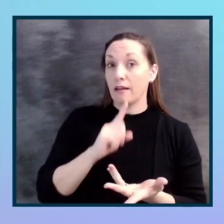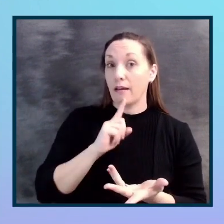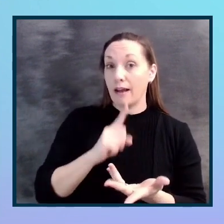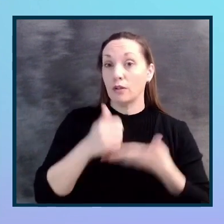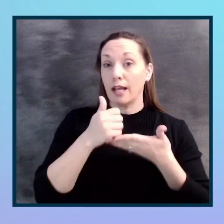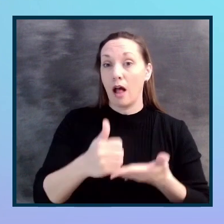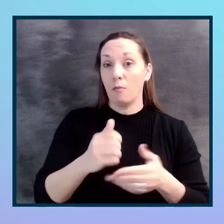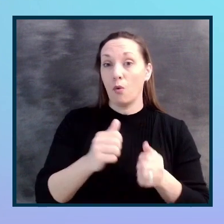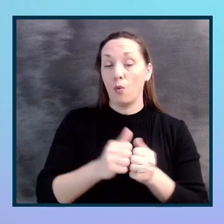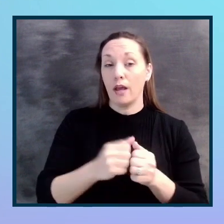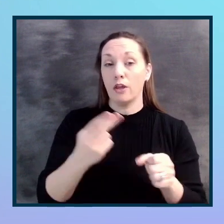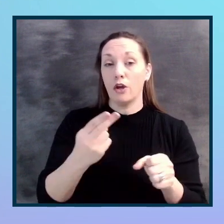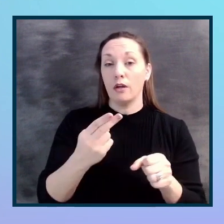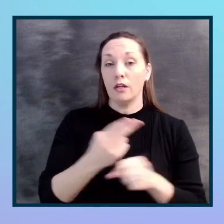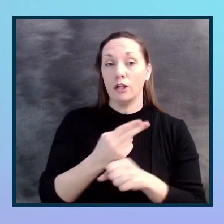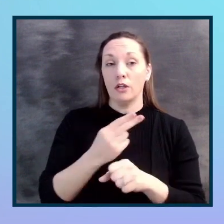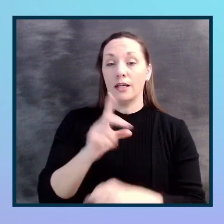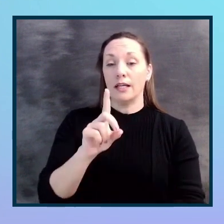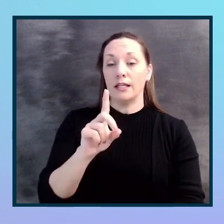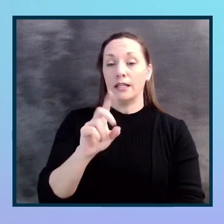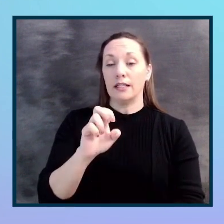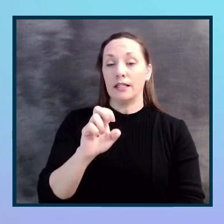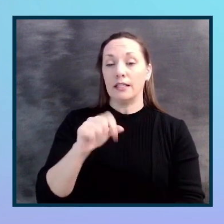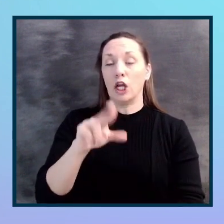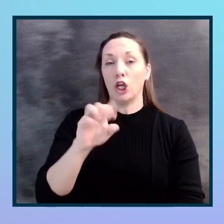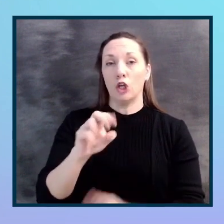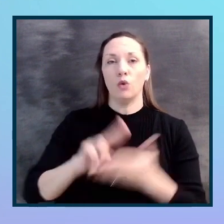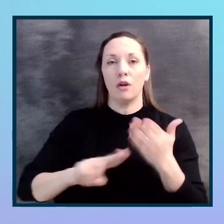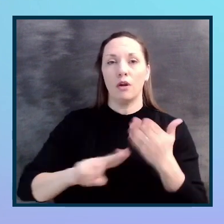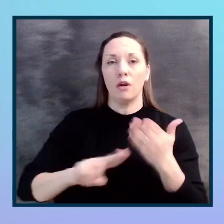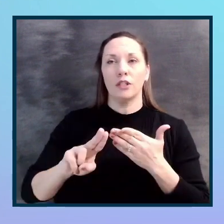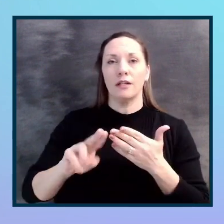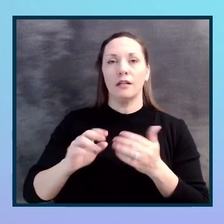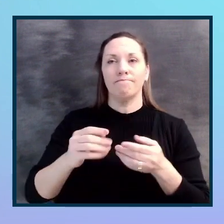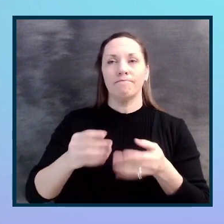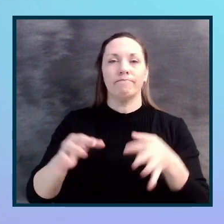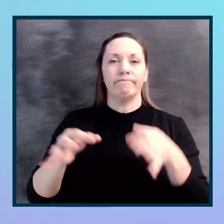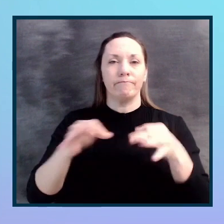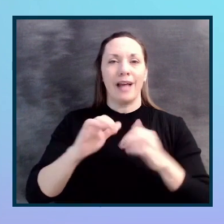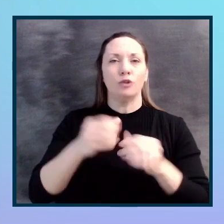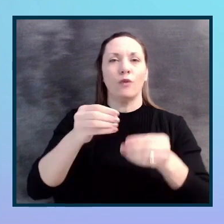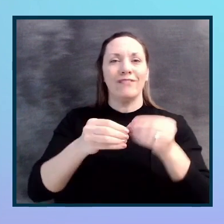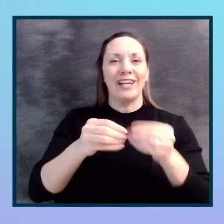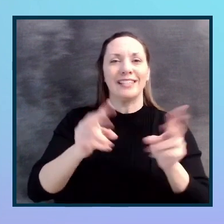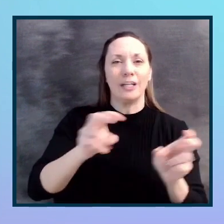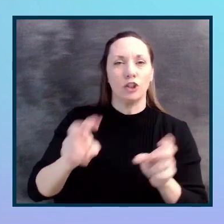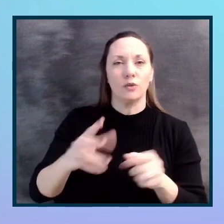with using Deque University to provide how to fix the issues and what the issues are exactly.